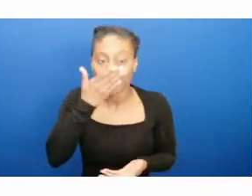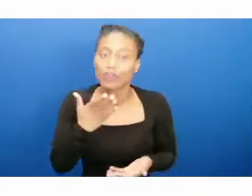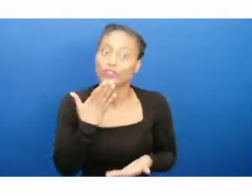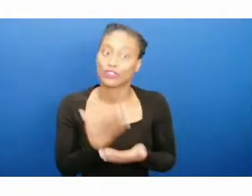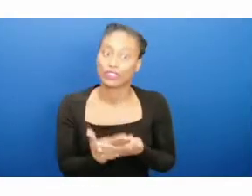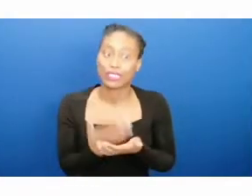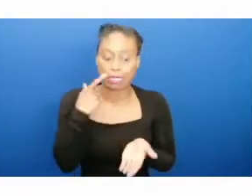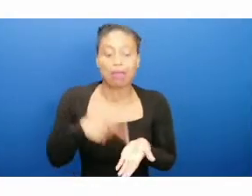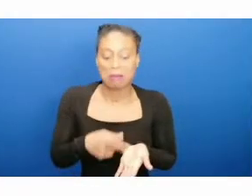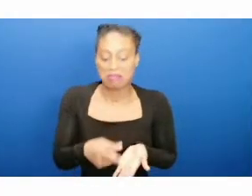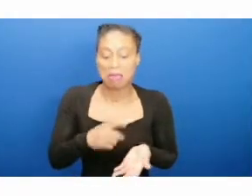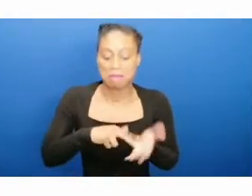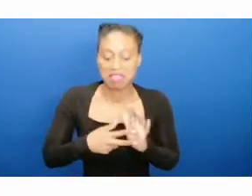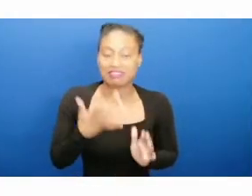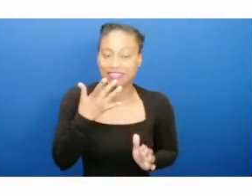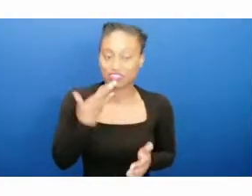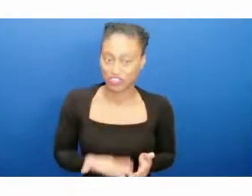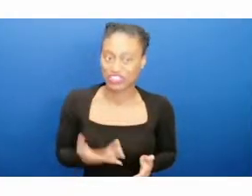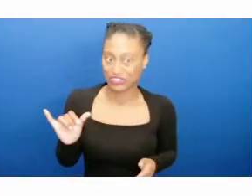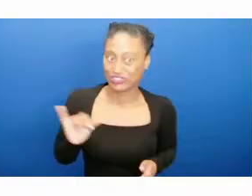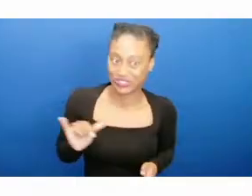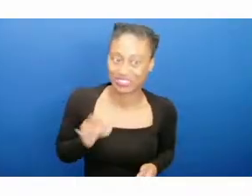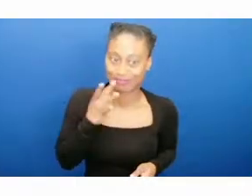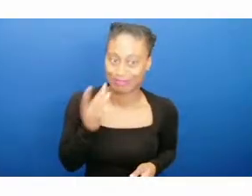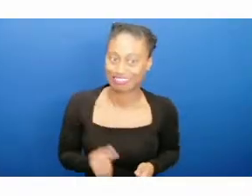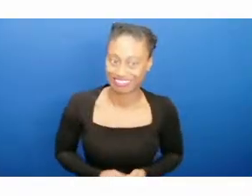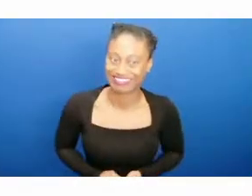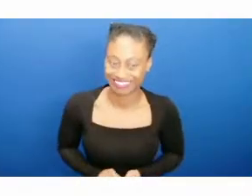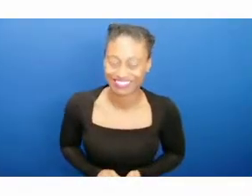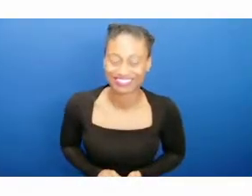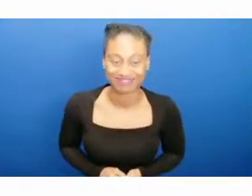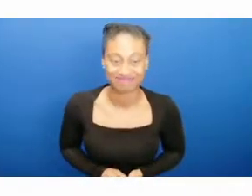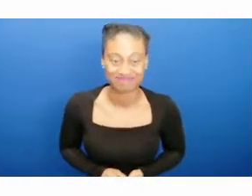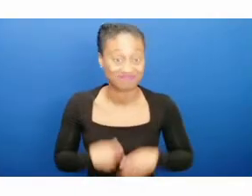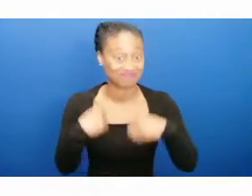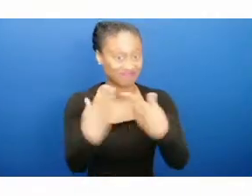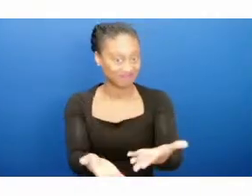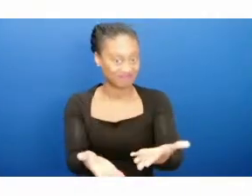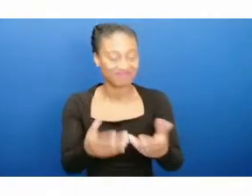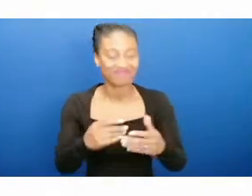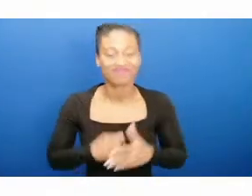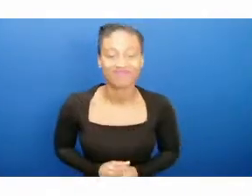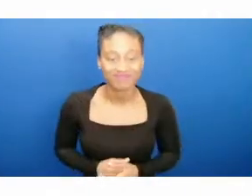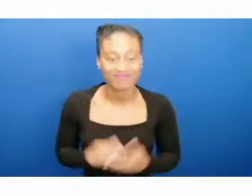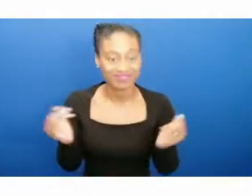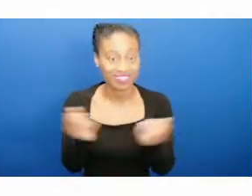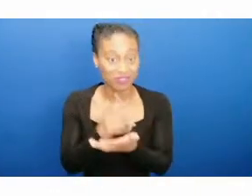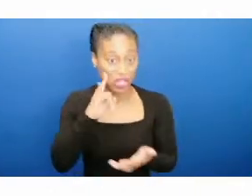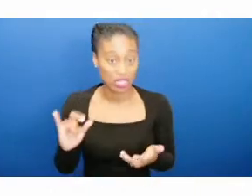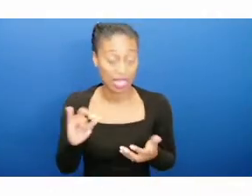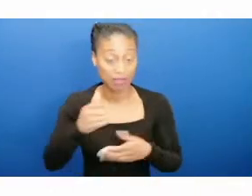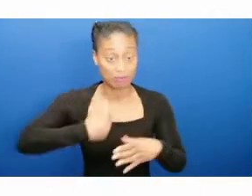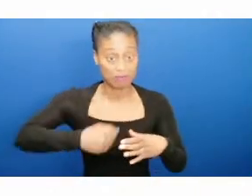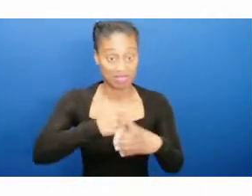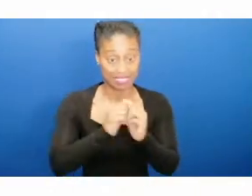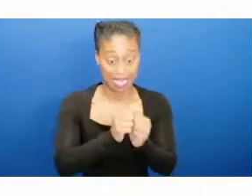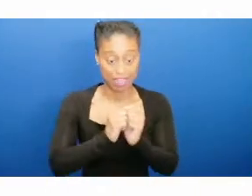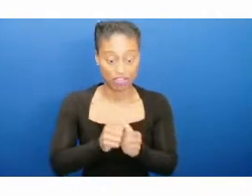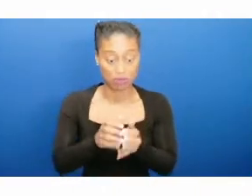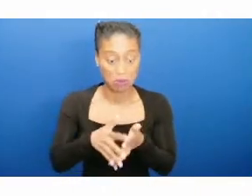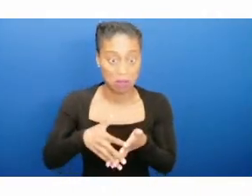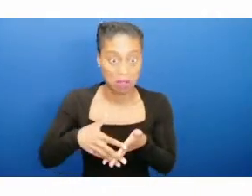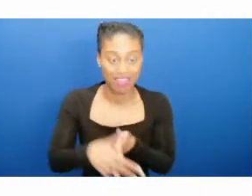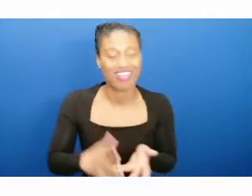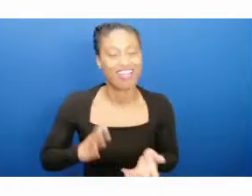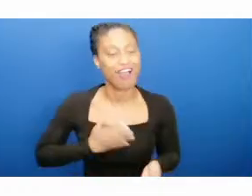of good flavor. All right, so this is what everything looks like mixed together. This is our